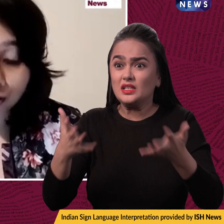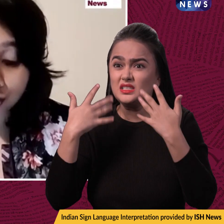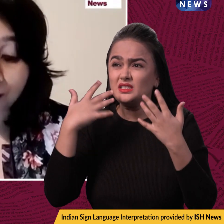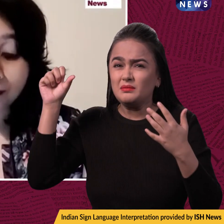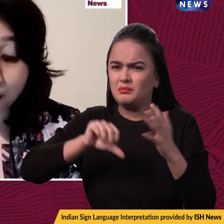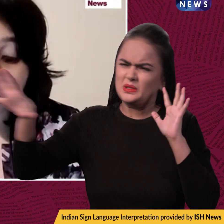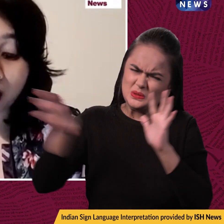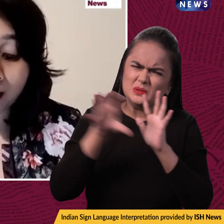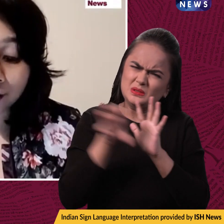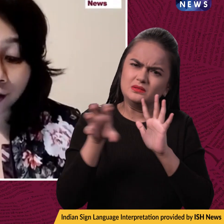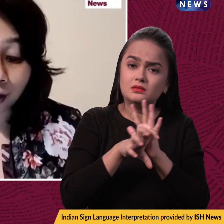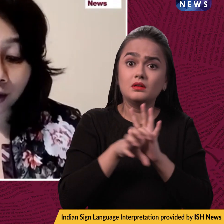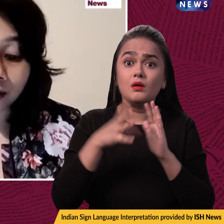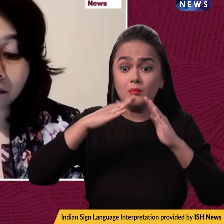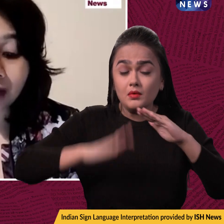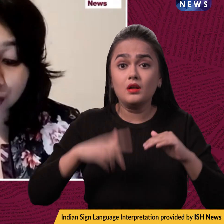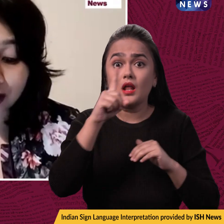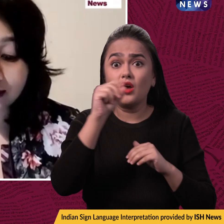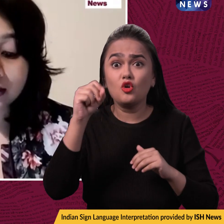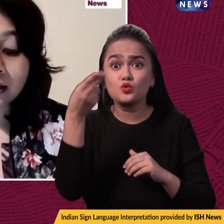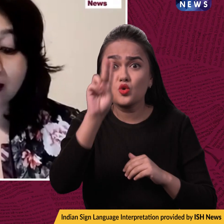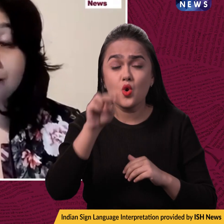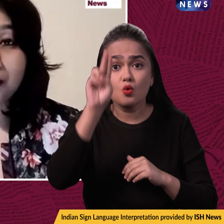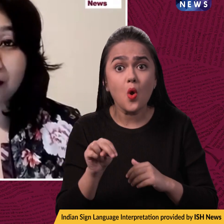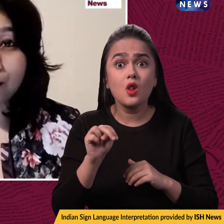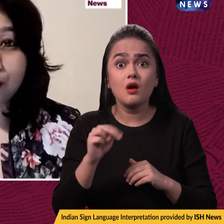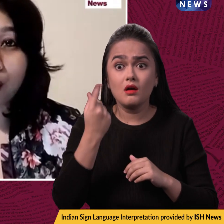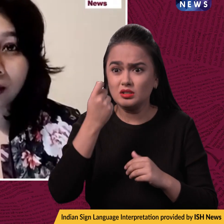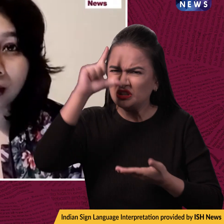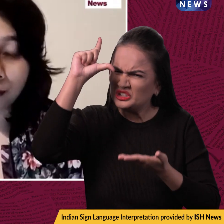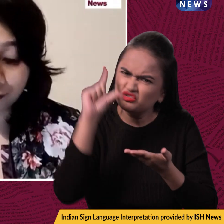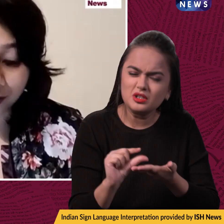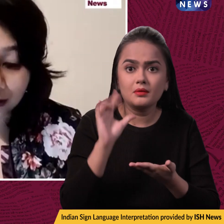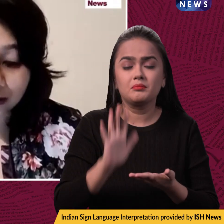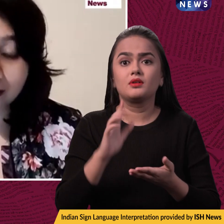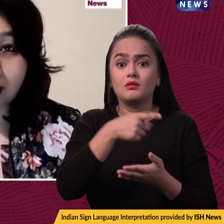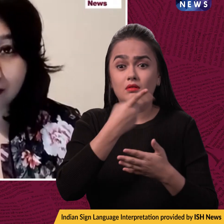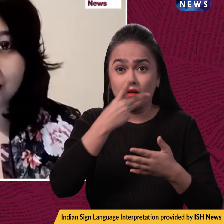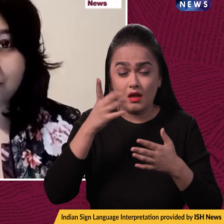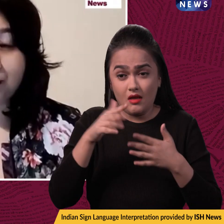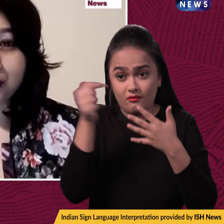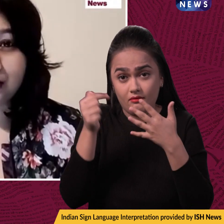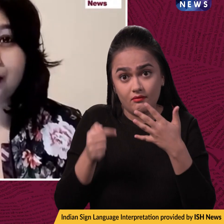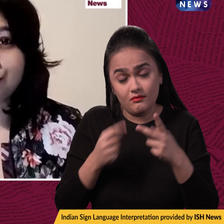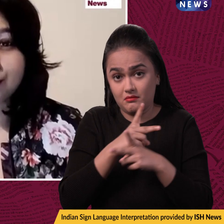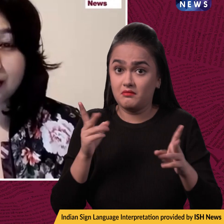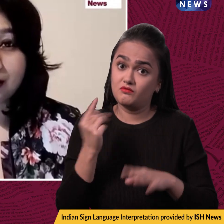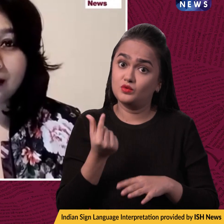a cost below $100, much less than comparable on-ground facilities currently